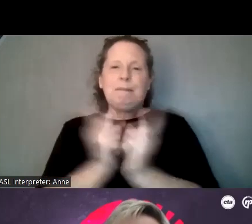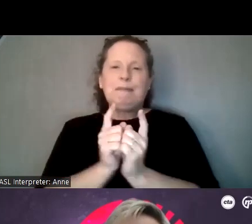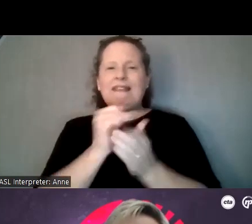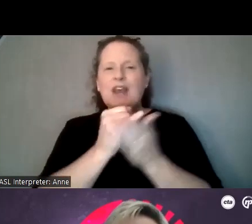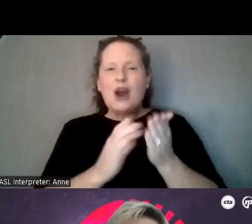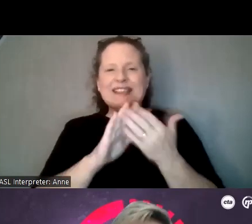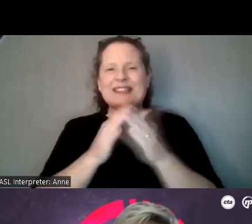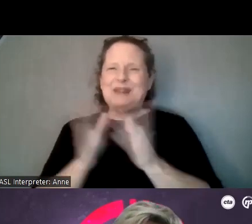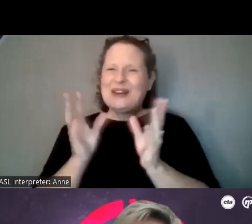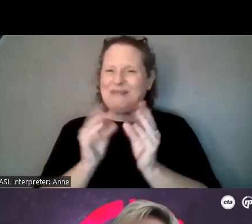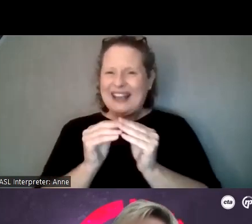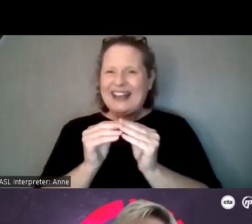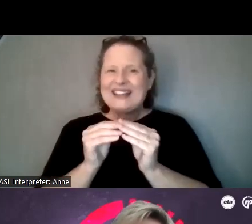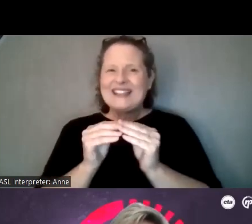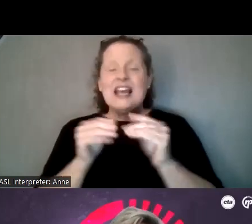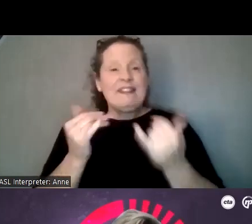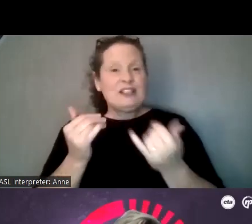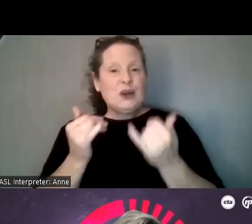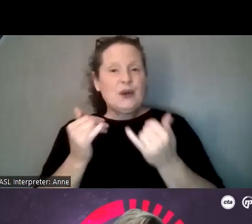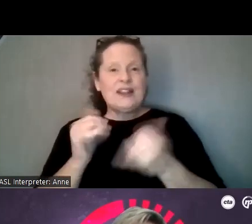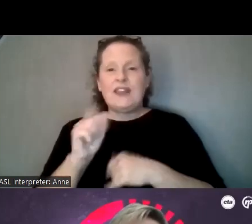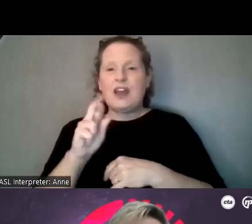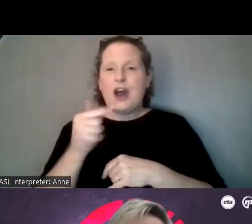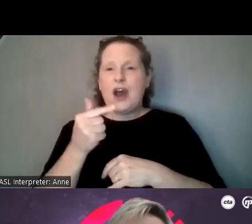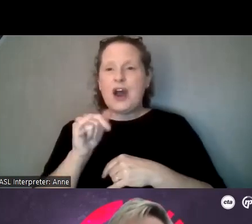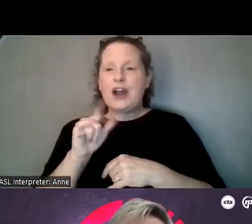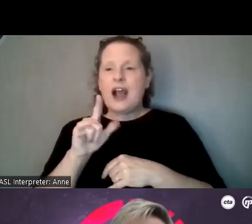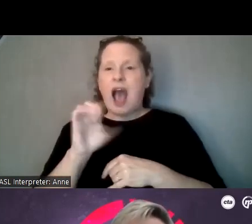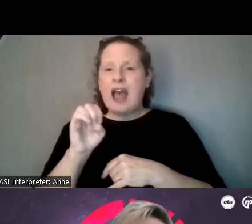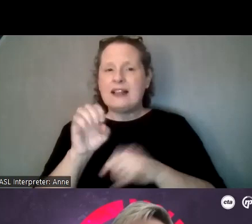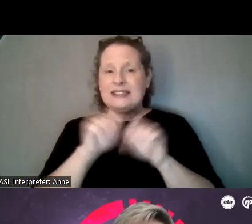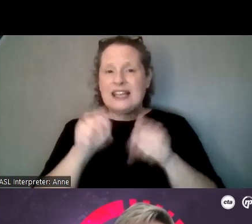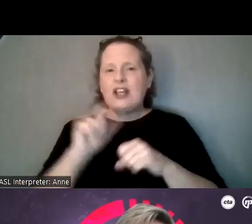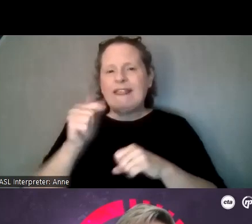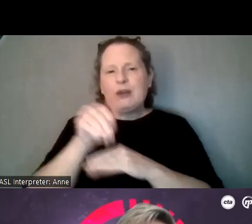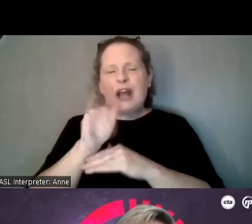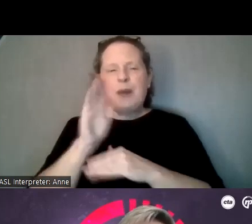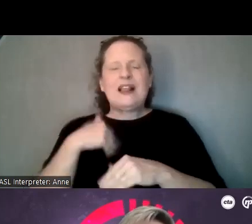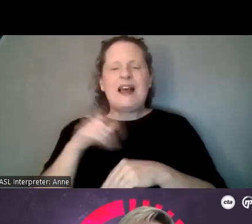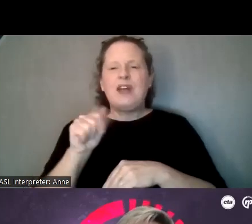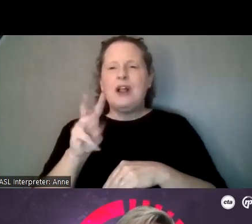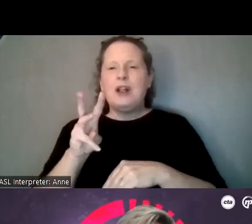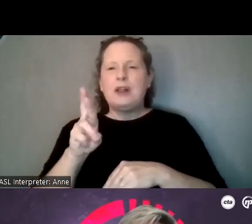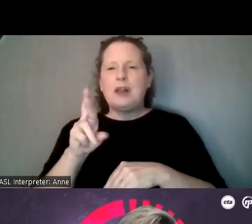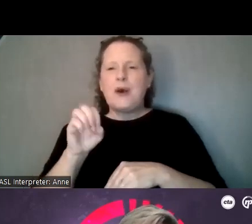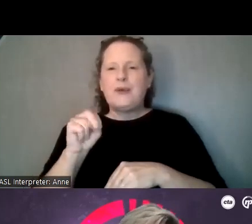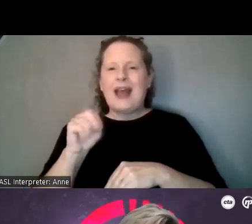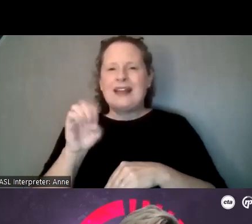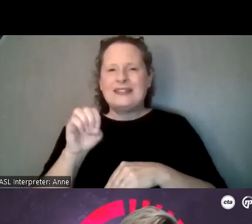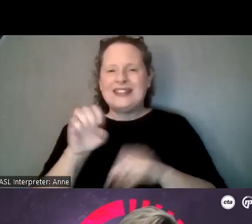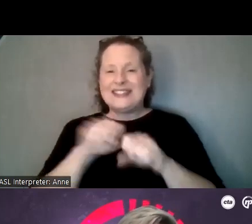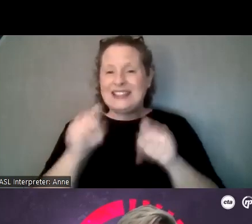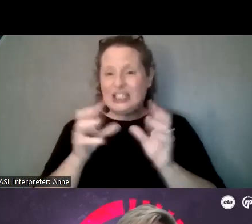community meetings. This is currently the Argyle station, and later tonight we will have the Lawrence station meeting. The next step in